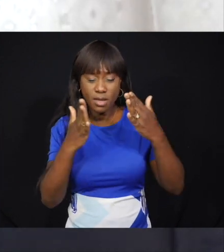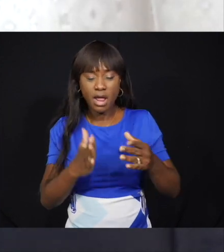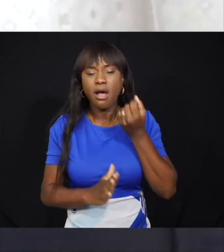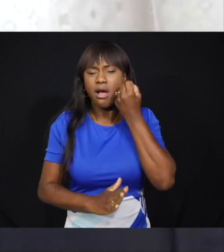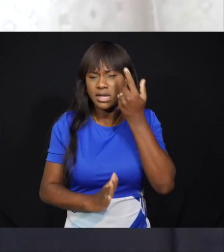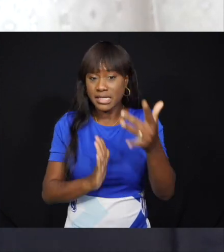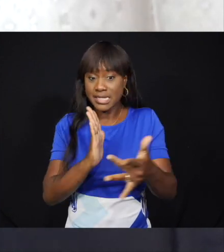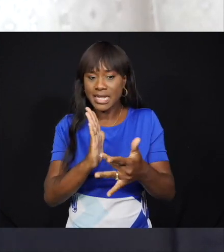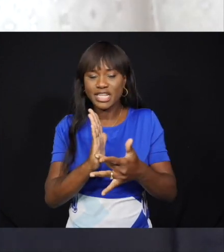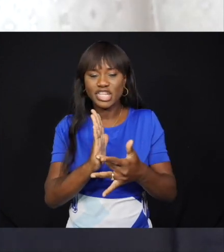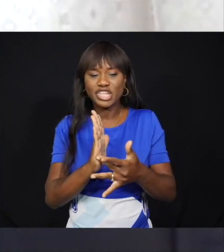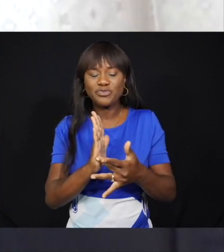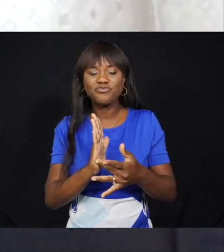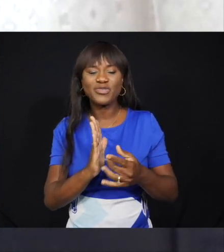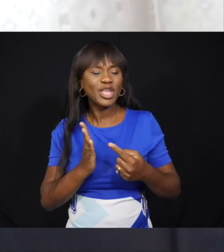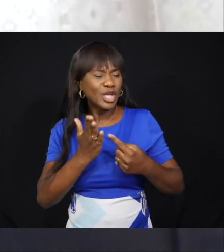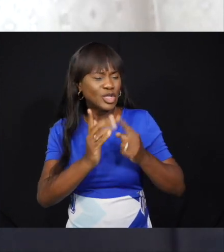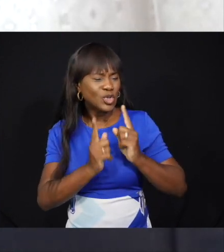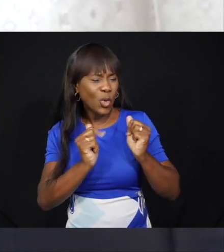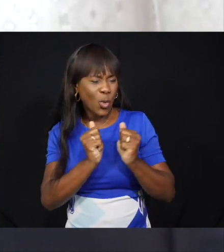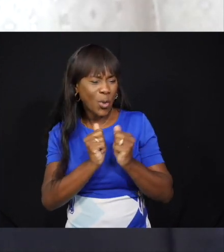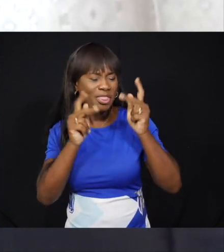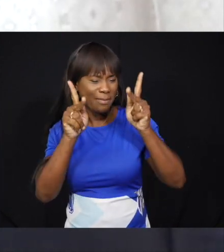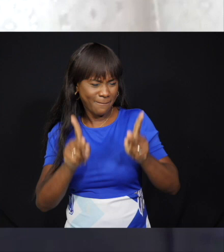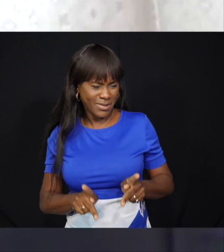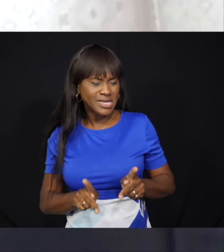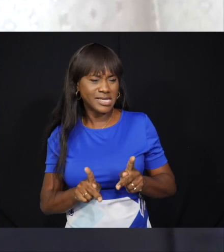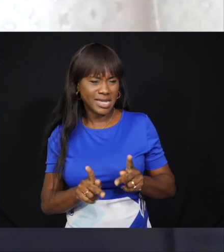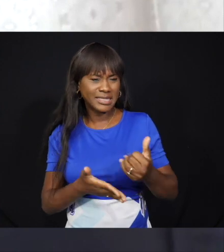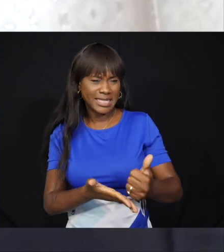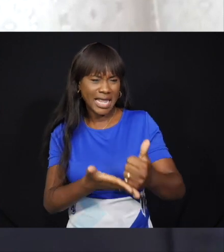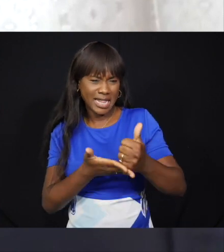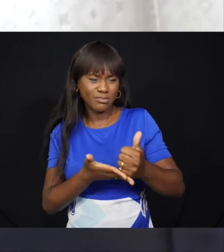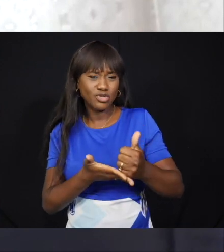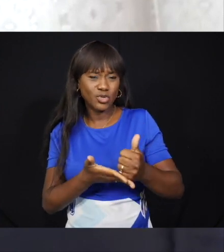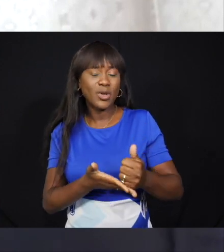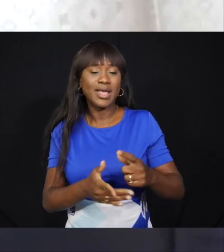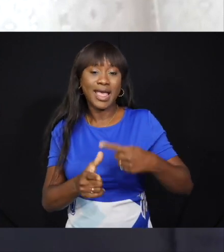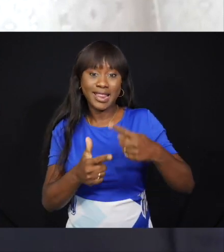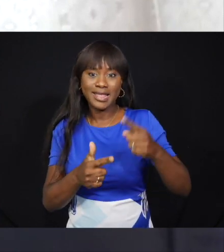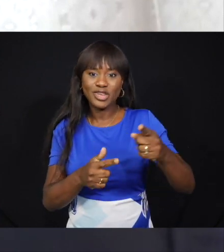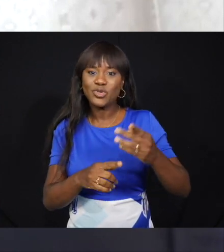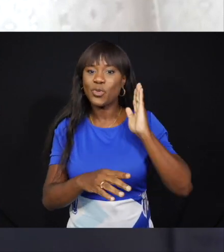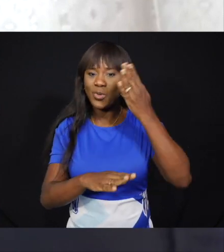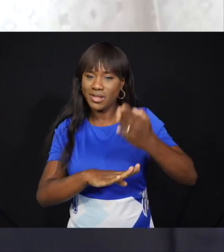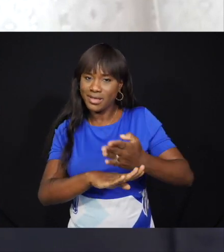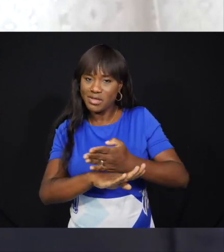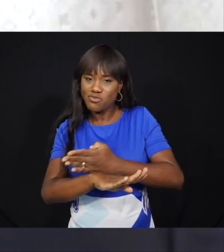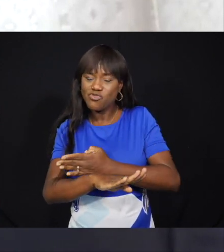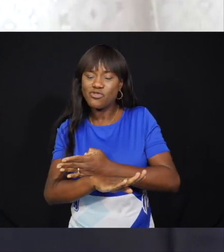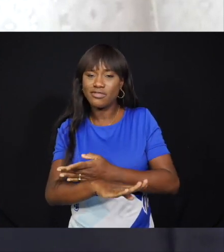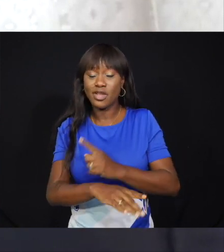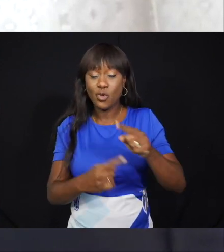champion within your WhatsApp group or a champion within your neighborhood who understands the technology and lays with that person. And bit by